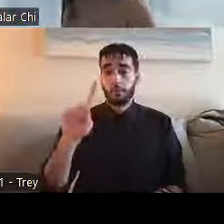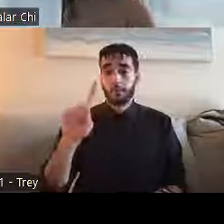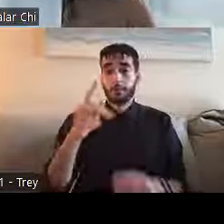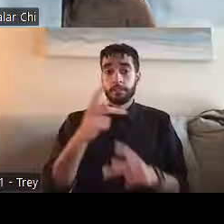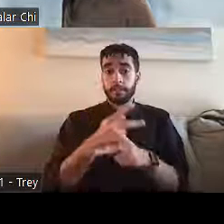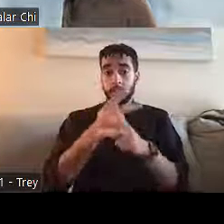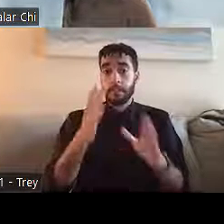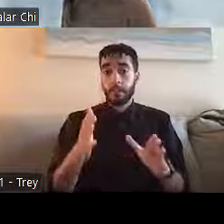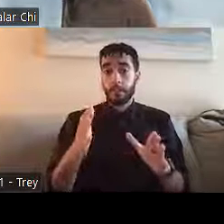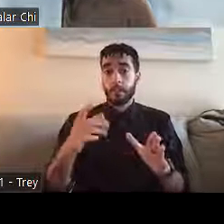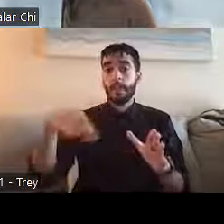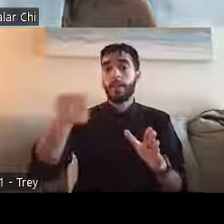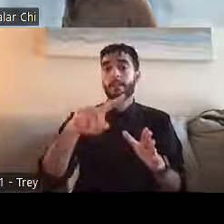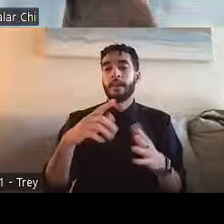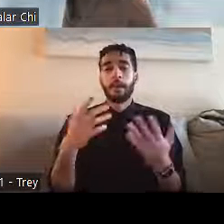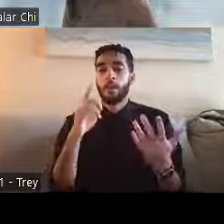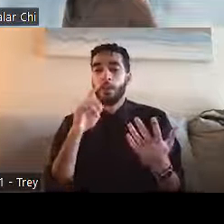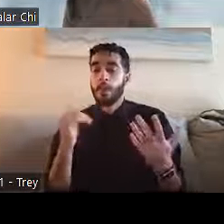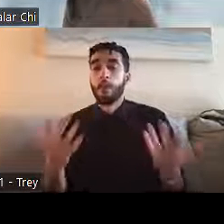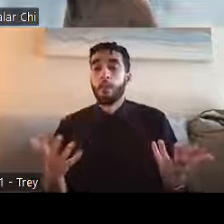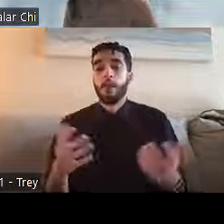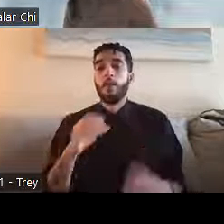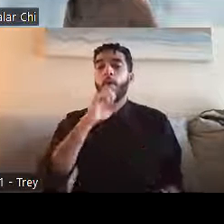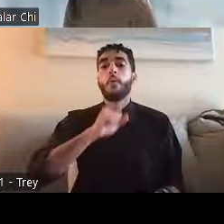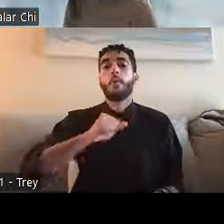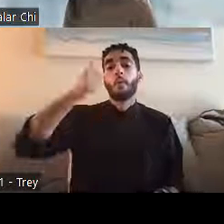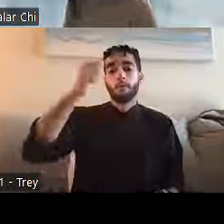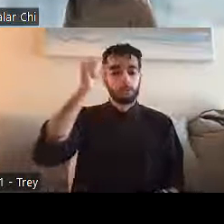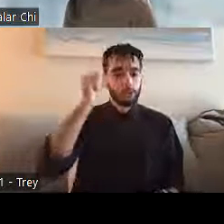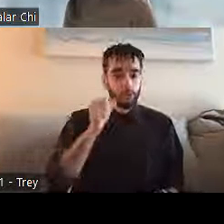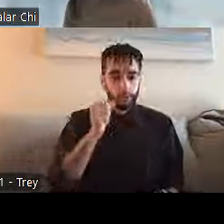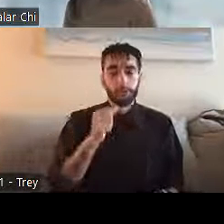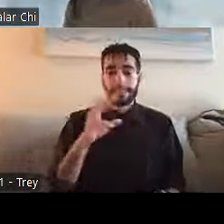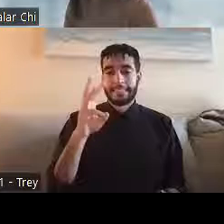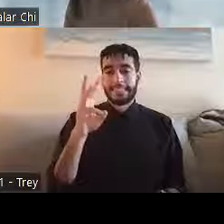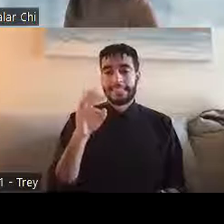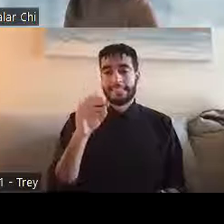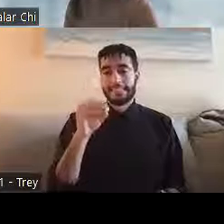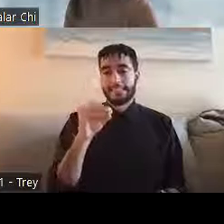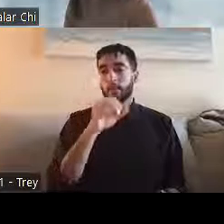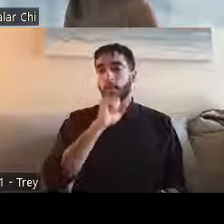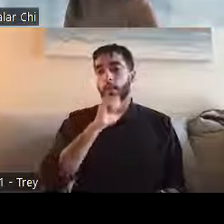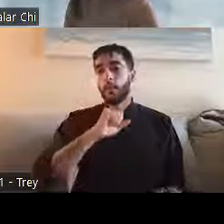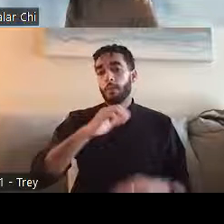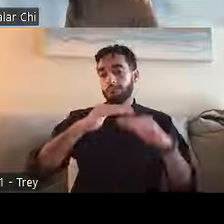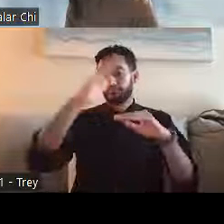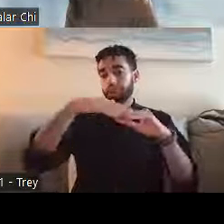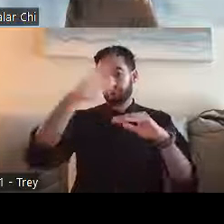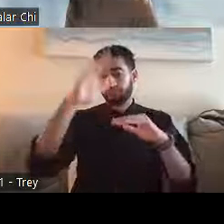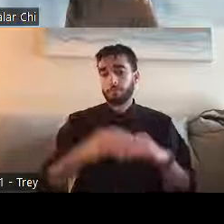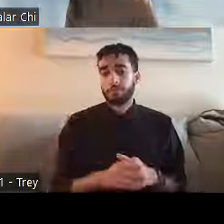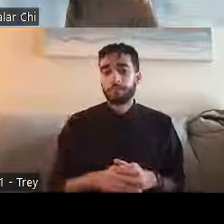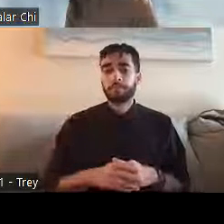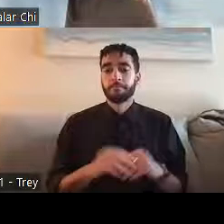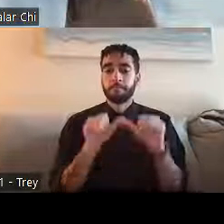older adults, with nearly 41% belonging to 60 years or older age bracket. Next slide,